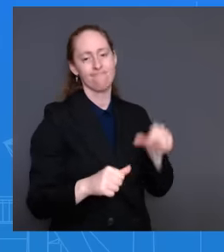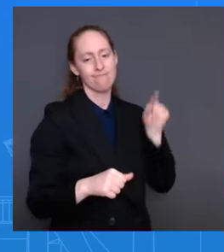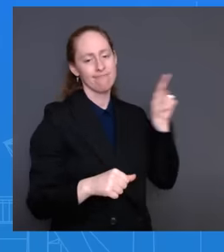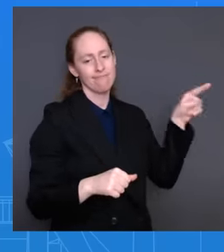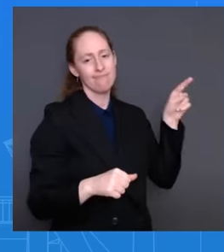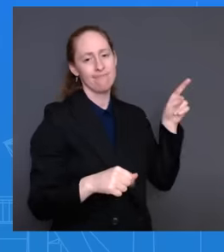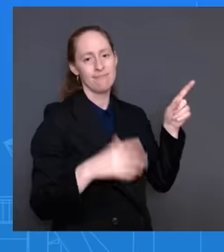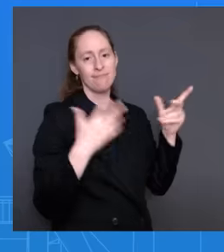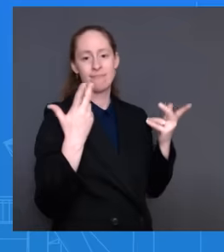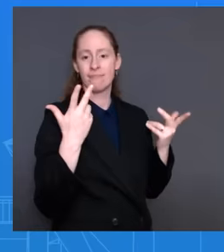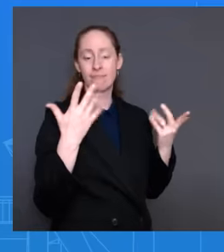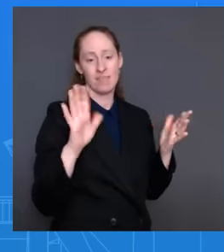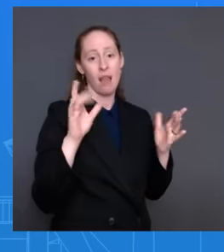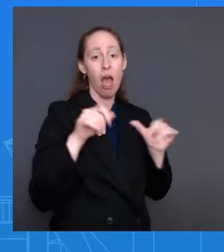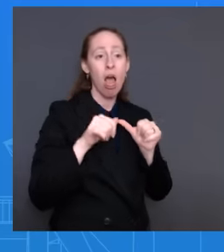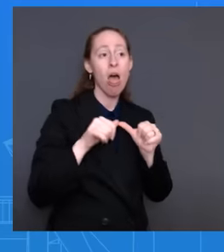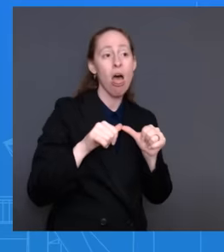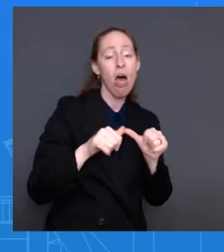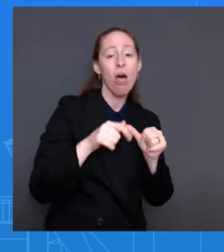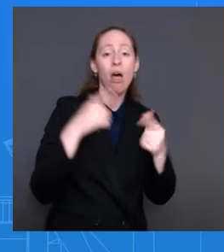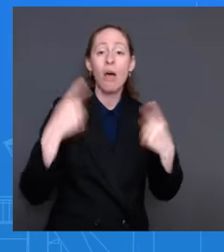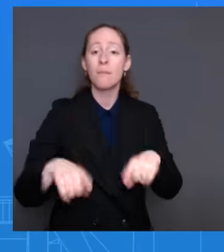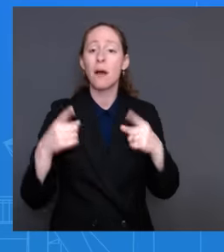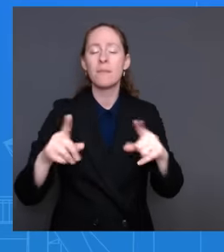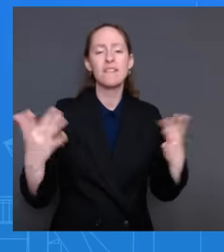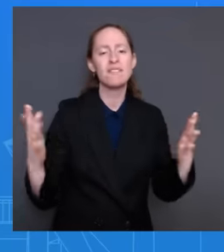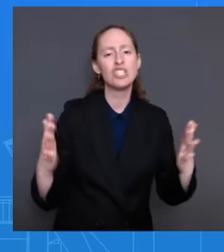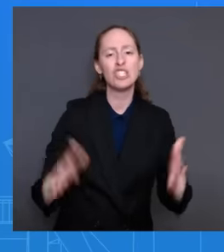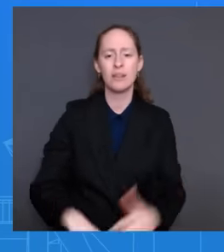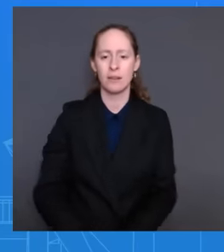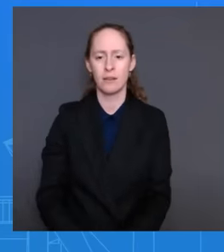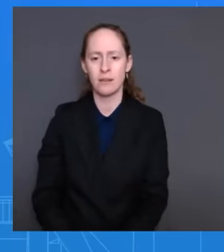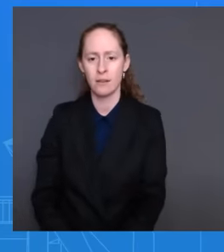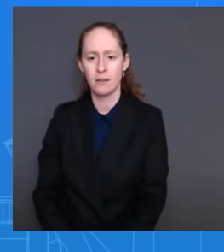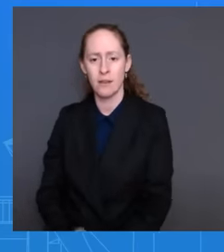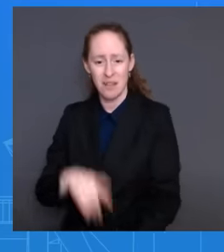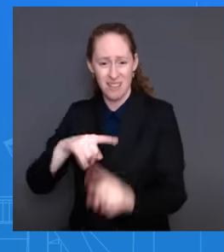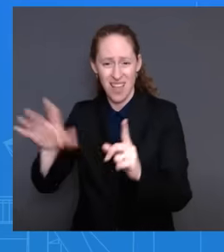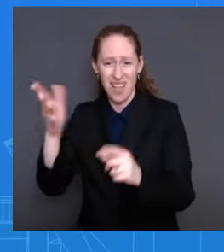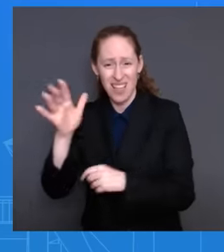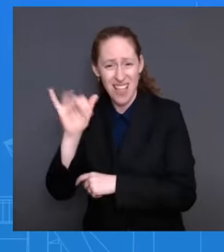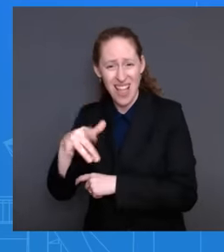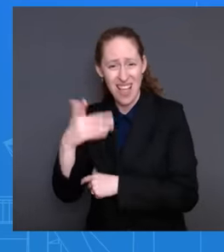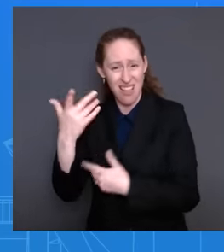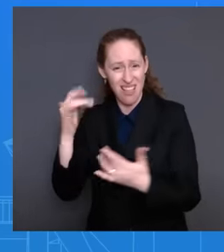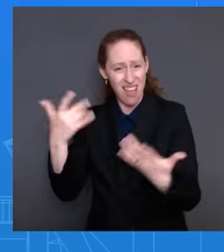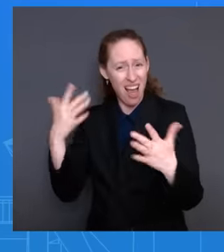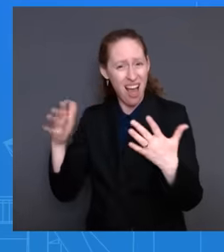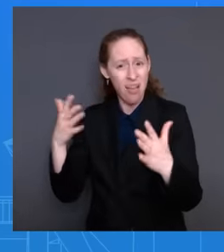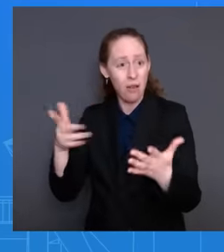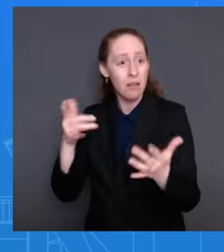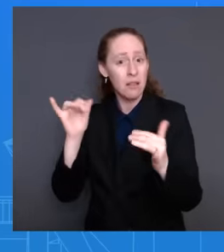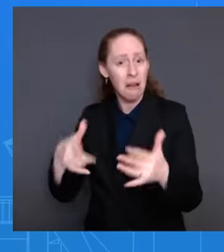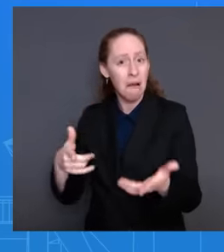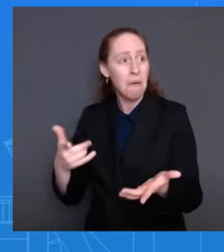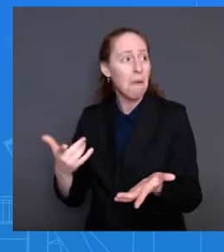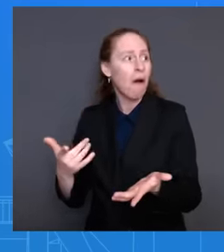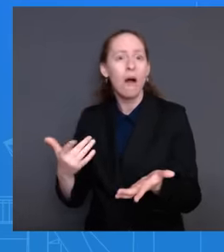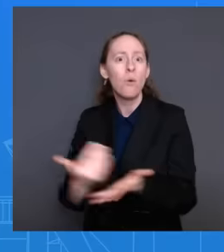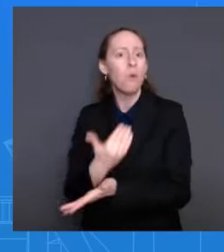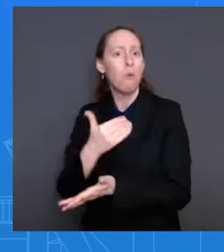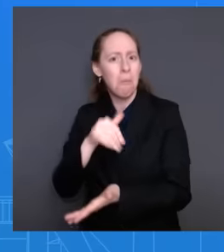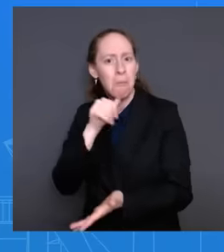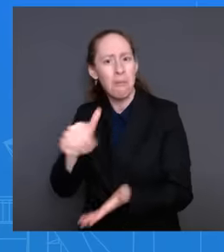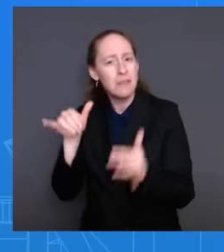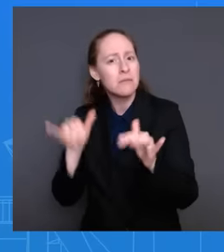been popular for some time. I mean, that's not new to this most recent massacre. So what is the president seeing, if anything, that makes him confident that this